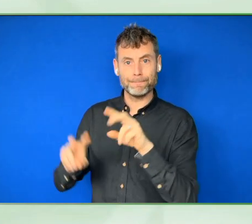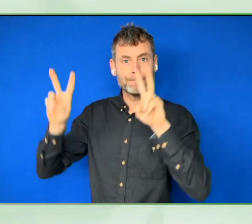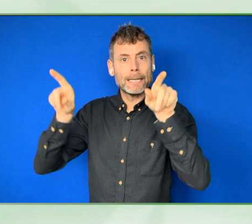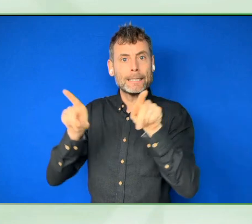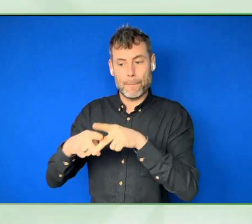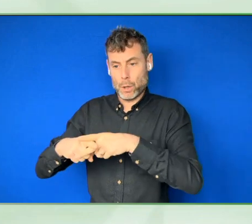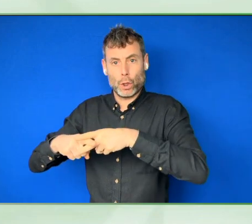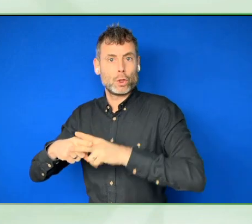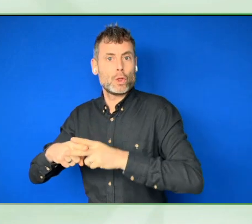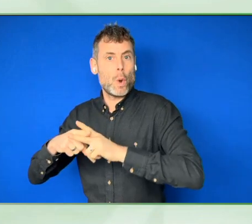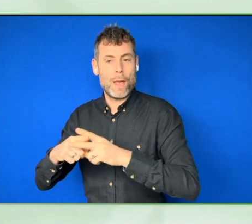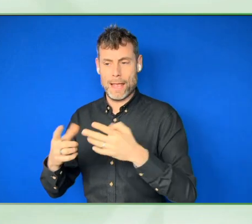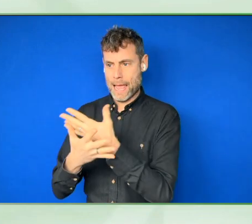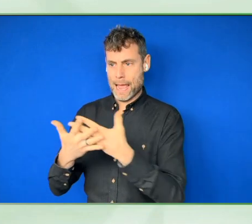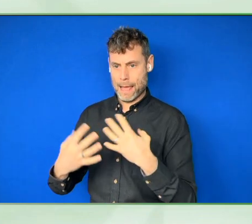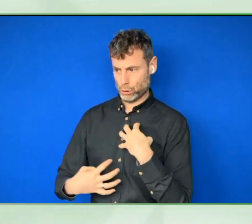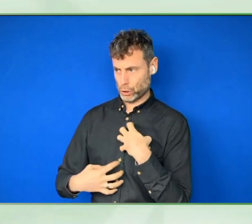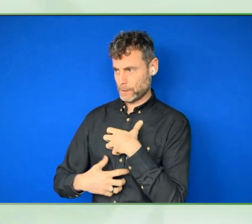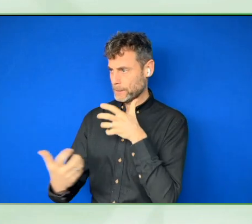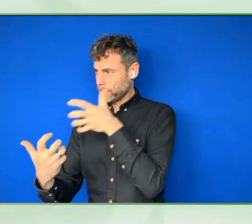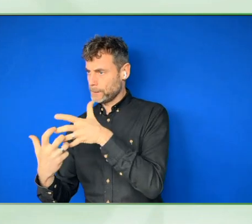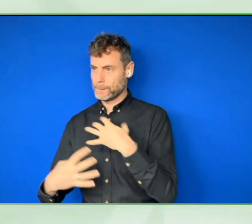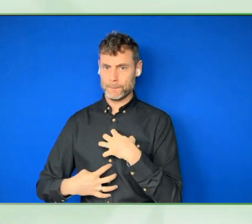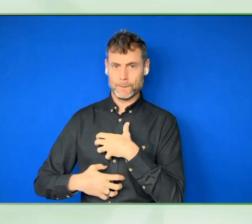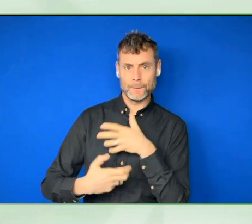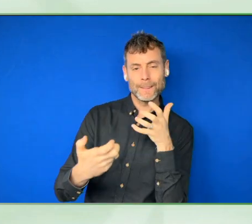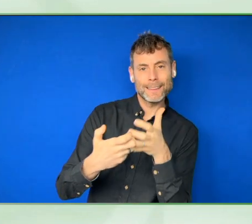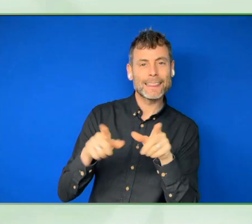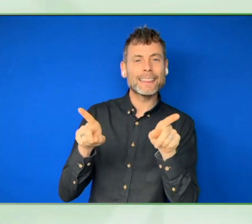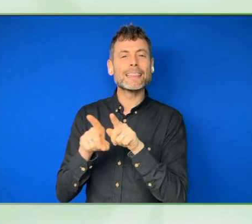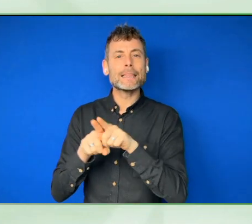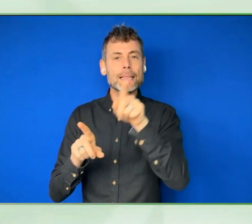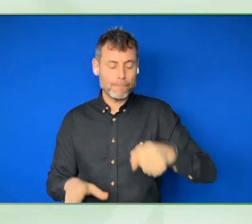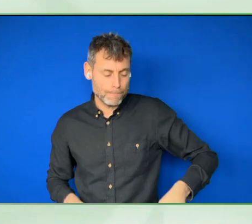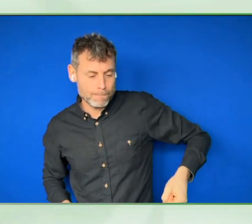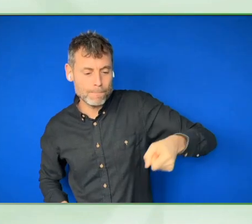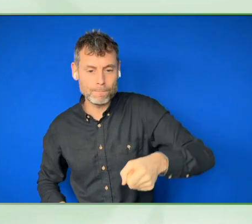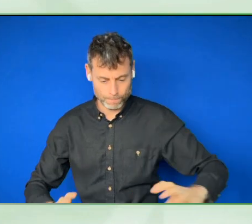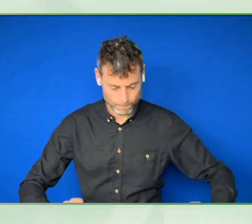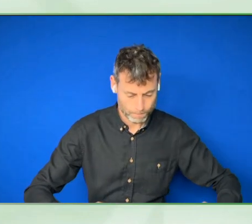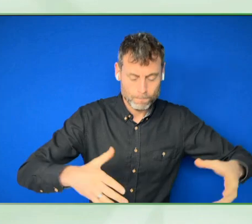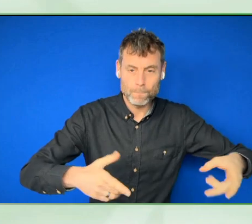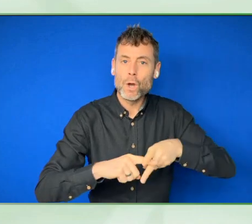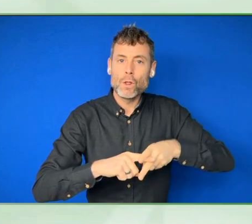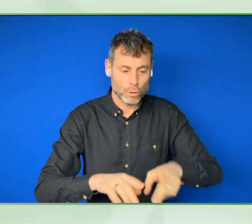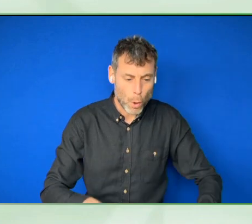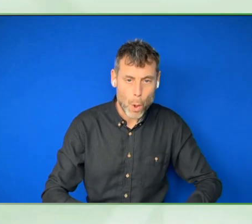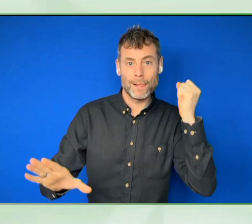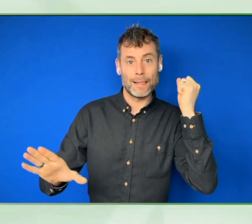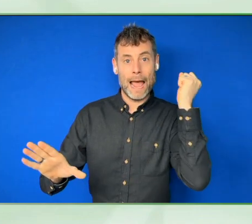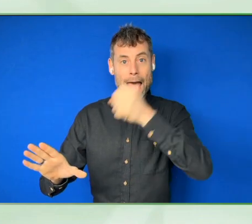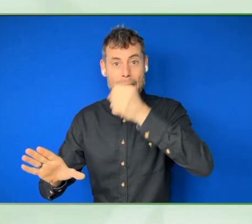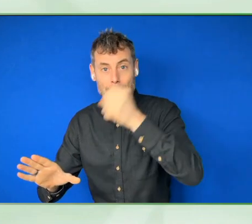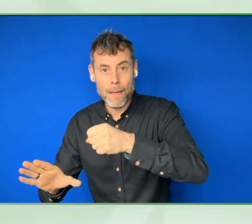And when I go to hammer a nail, it is quite difficult because I can't see the nail. But with a little